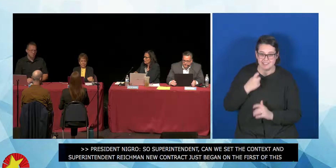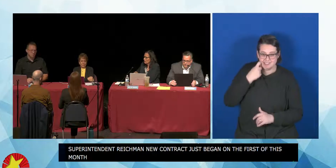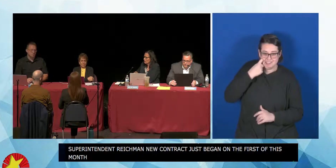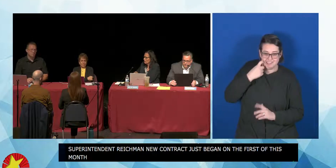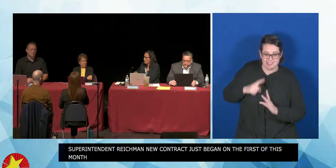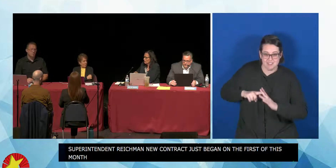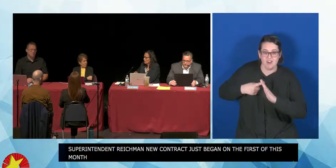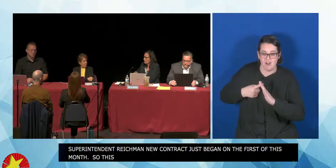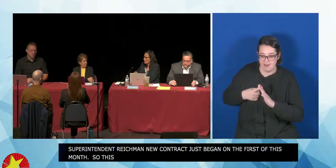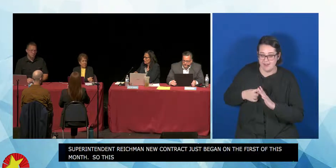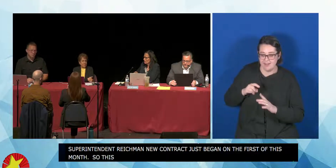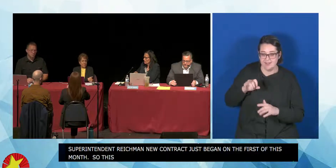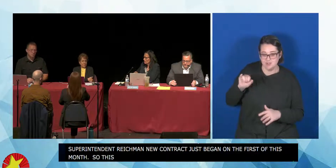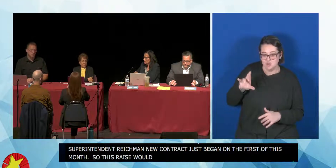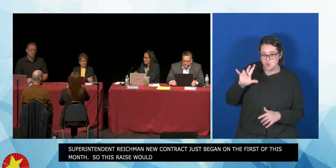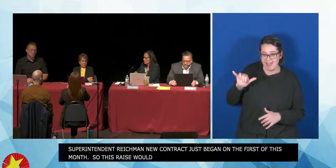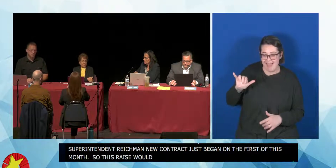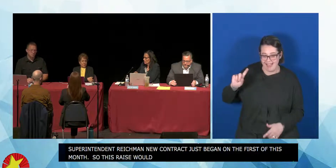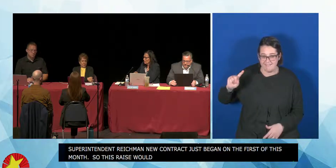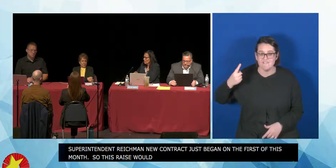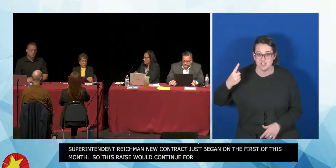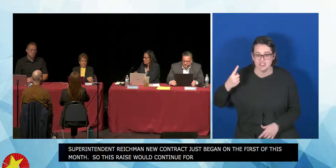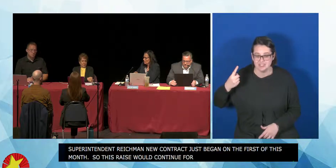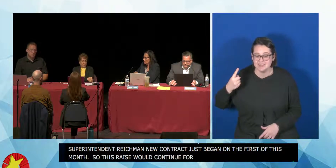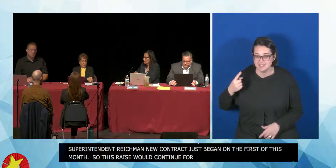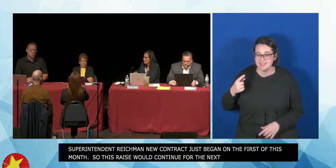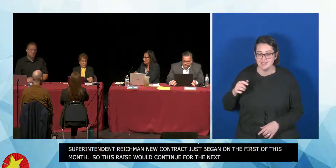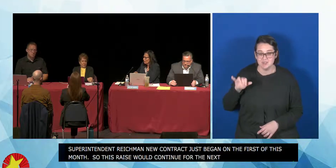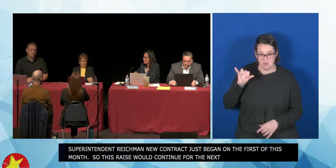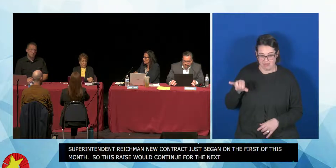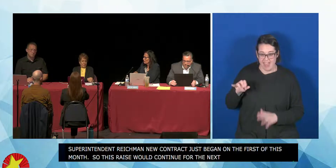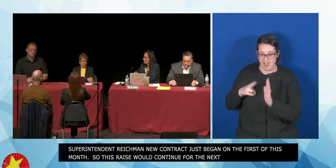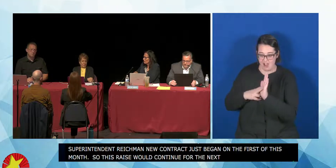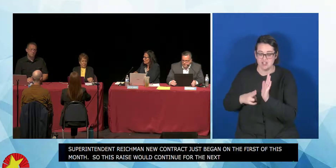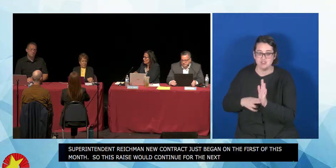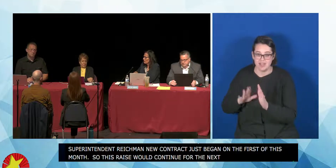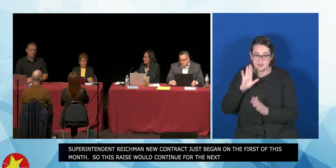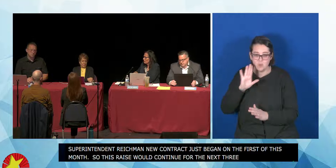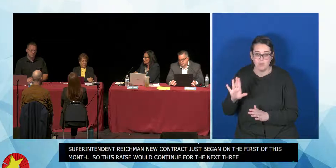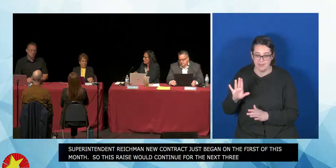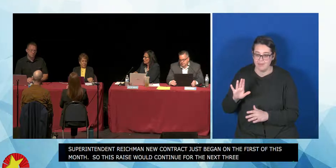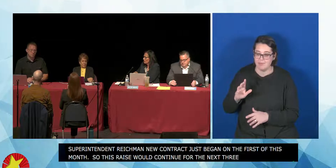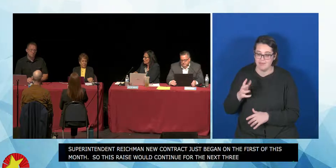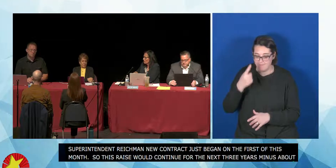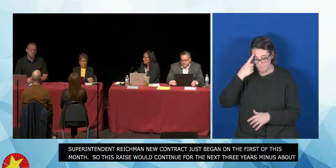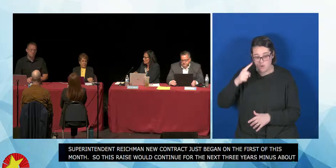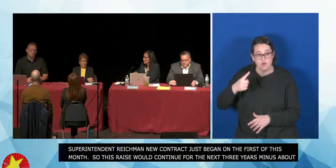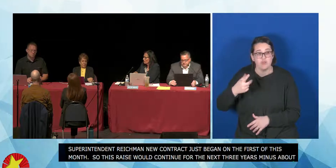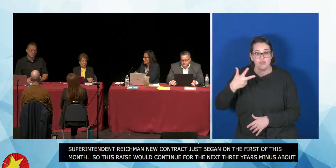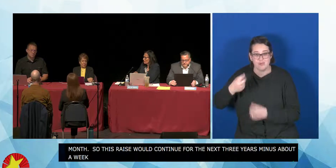continue for the next 3 years minus about a week.